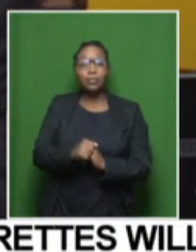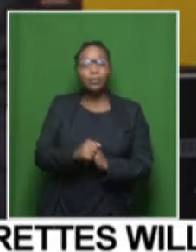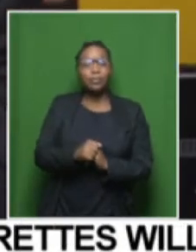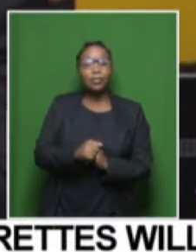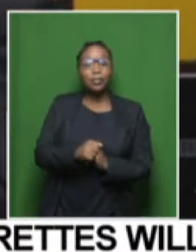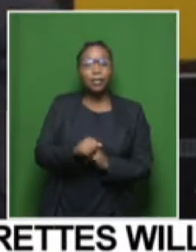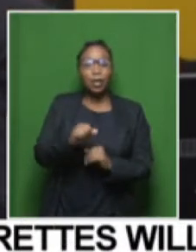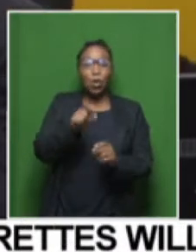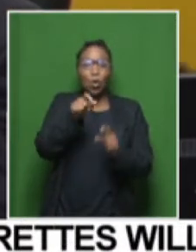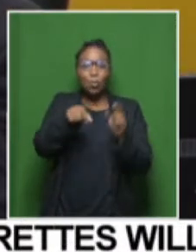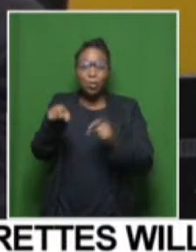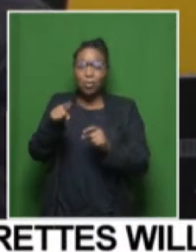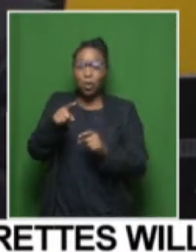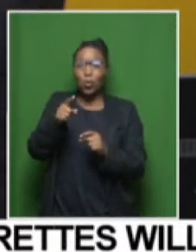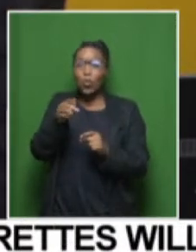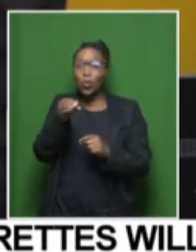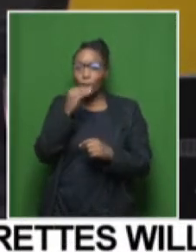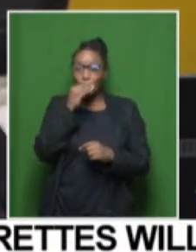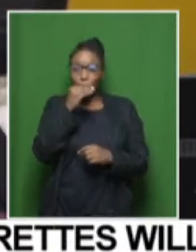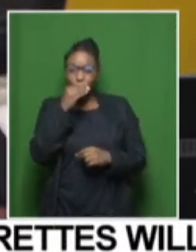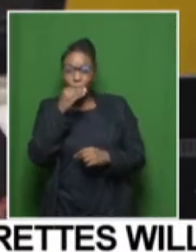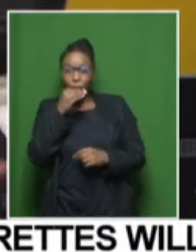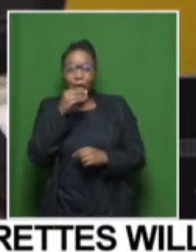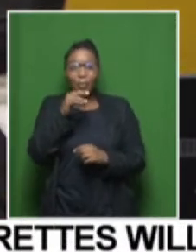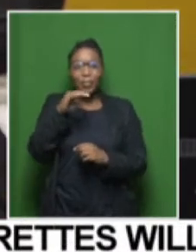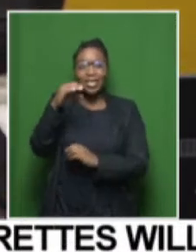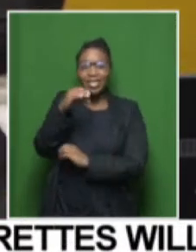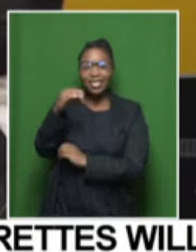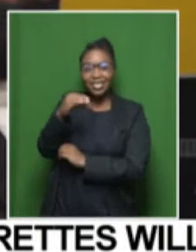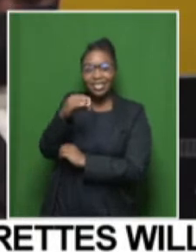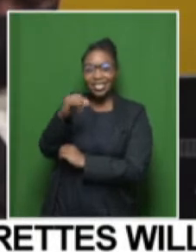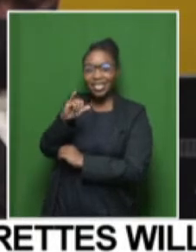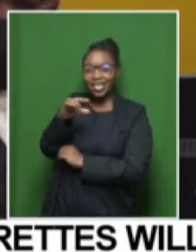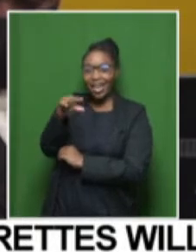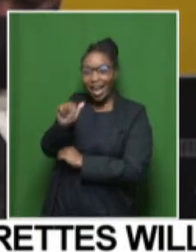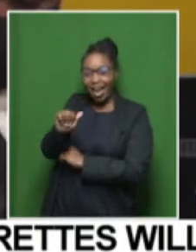no cigar to Masisiti. Sipezu,